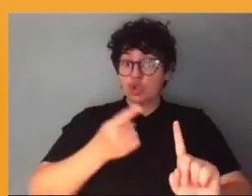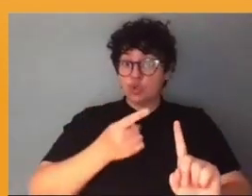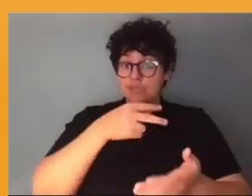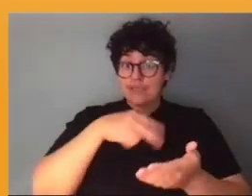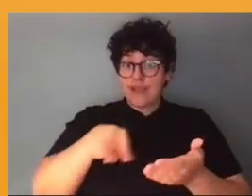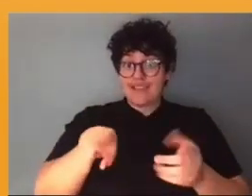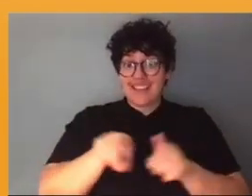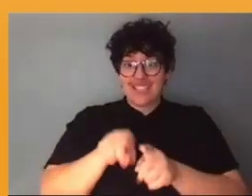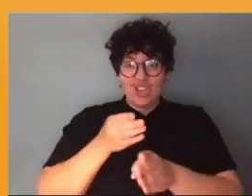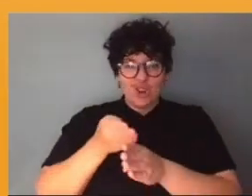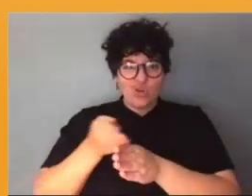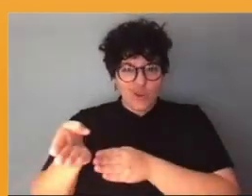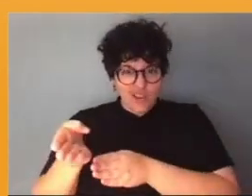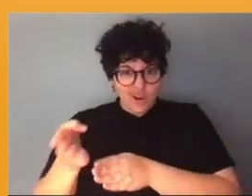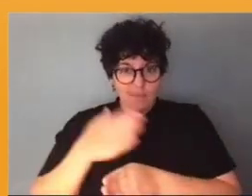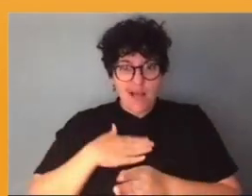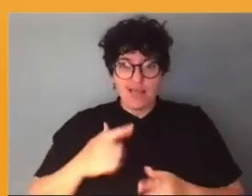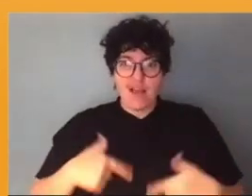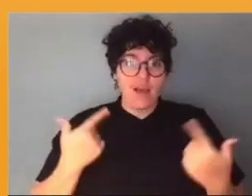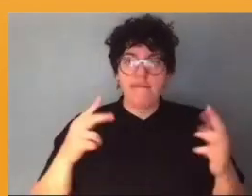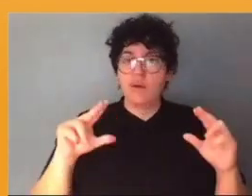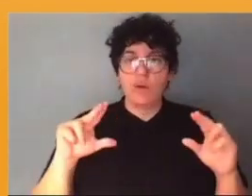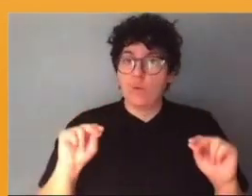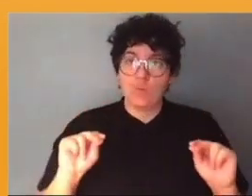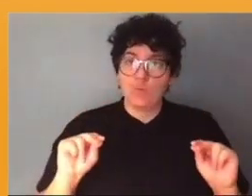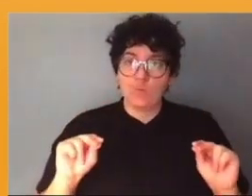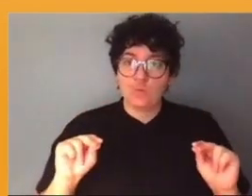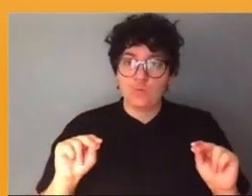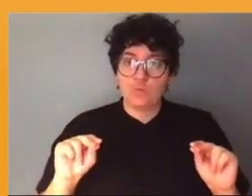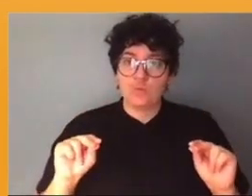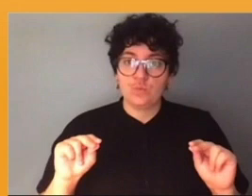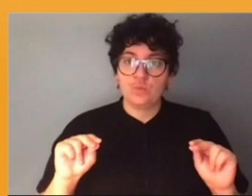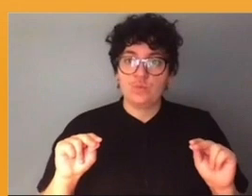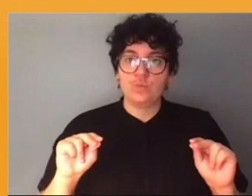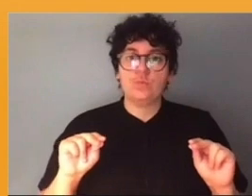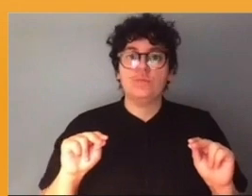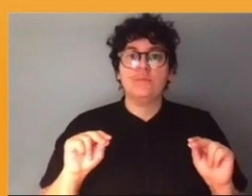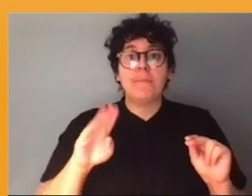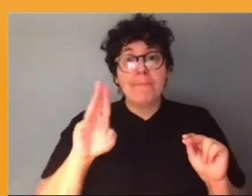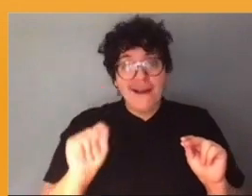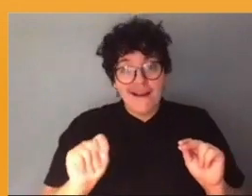do think that it holds a special place